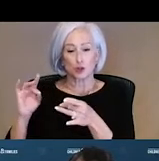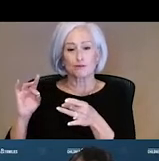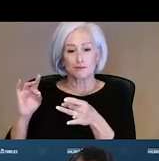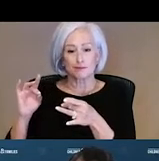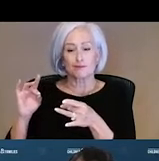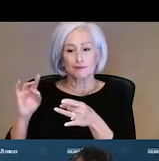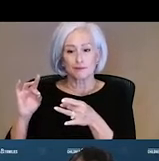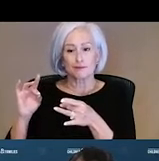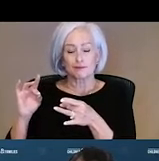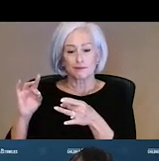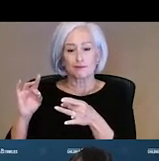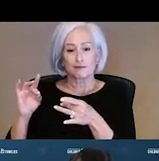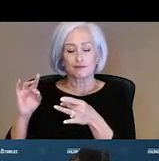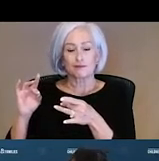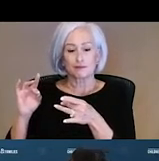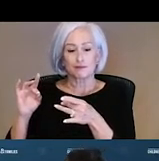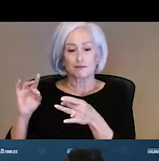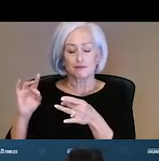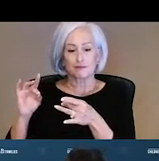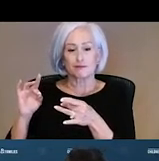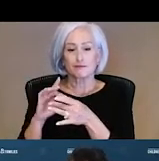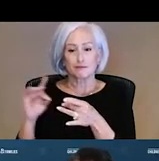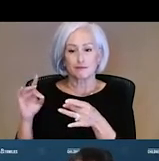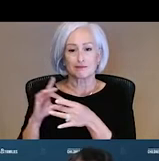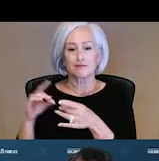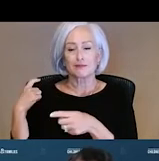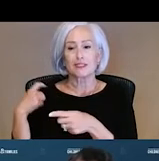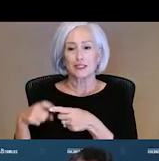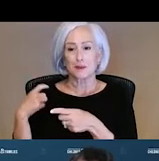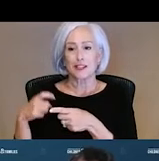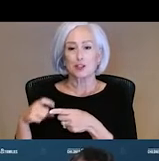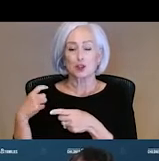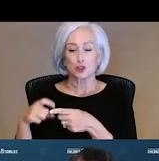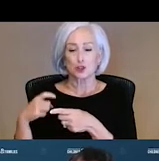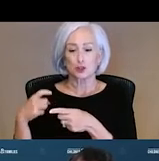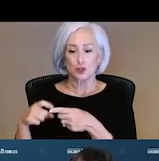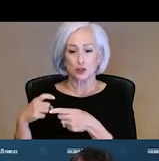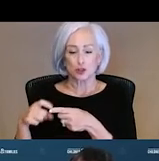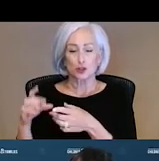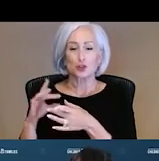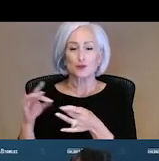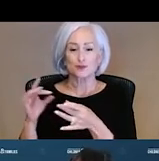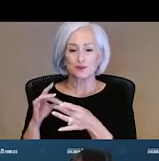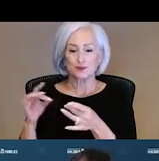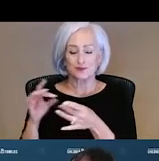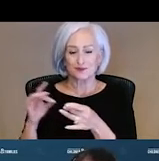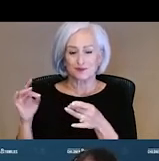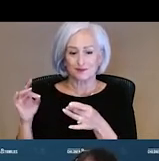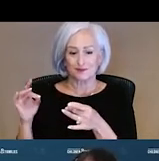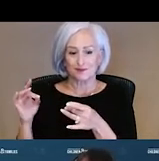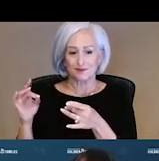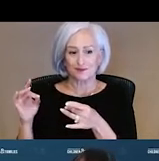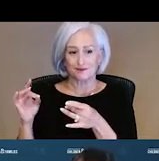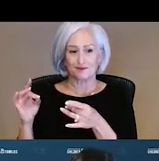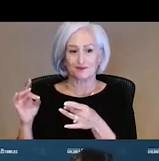con interpretación al español. Quien no sea bilingüe en inglés y español tendrá que seleccionar canal de interpretación. Para